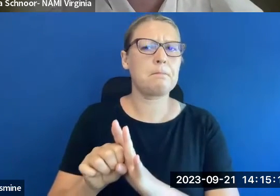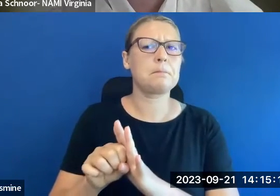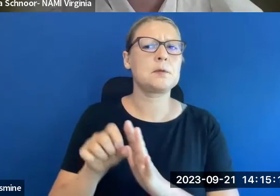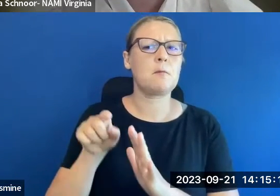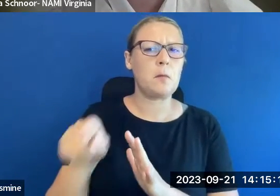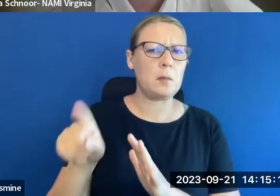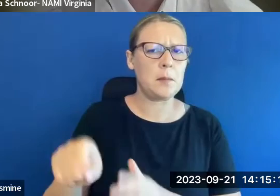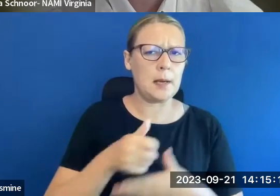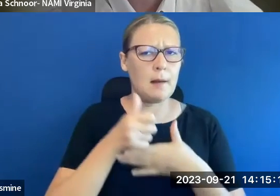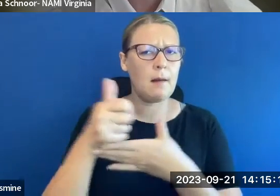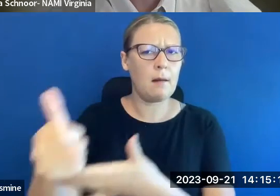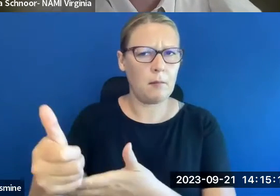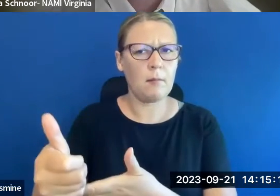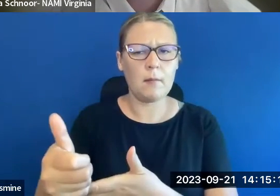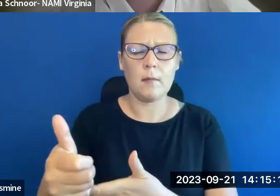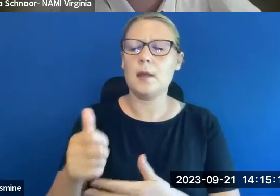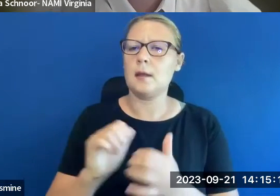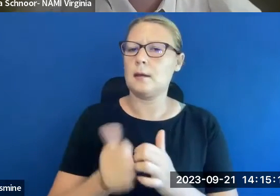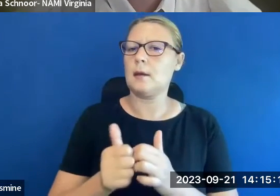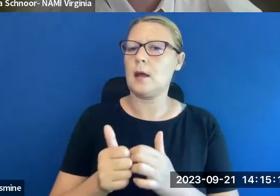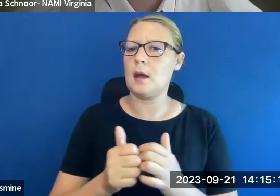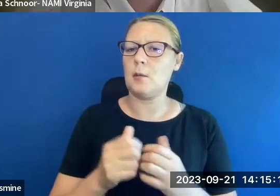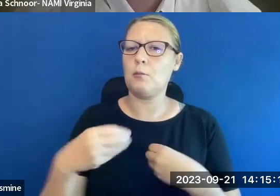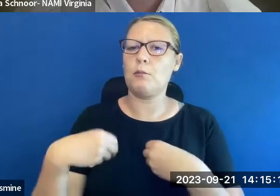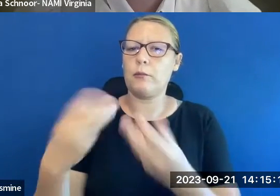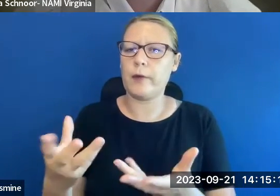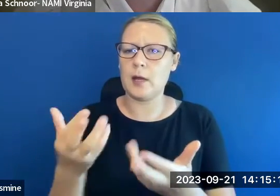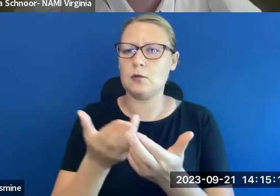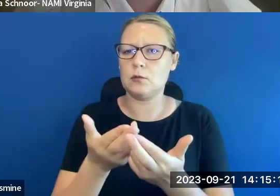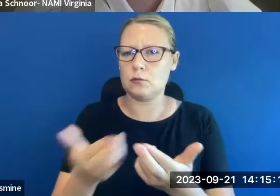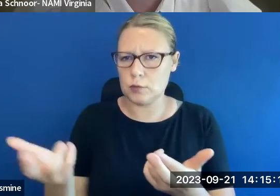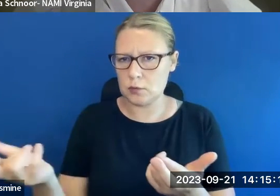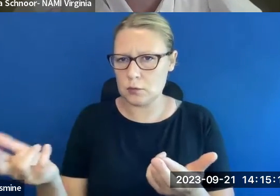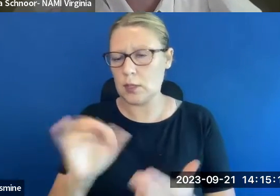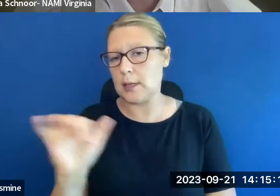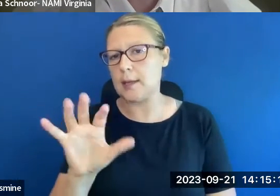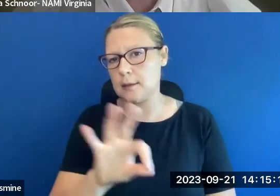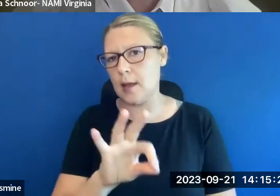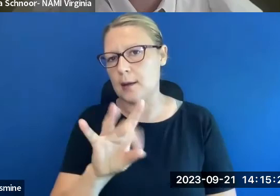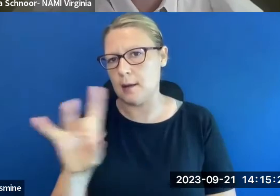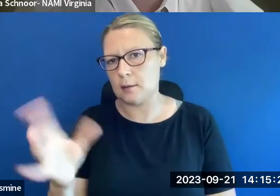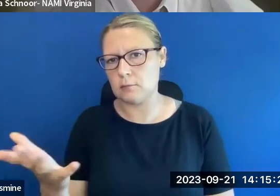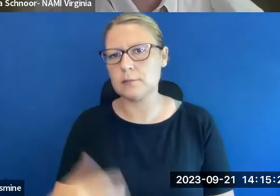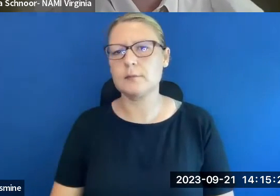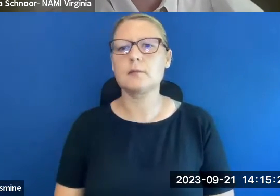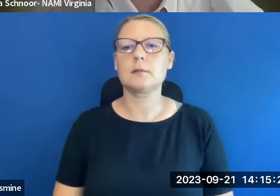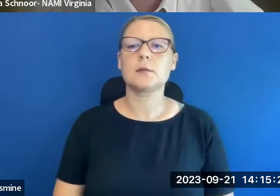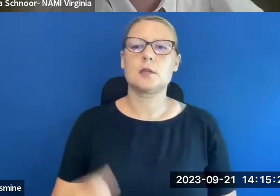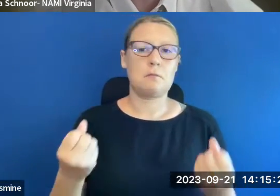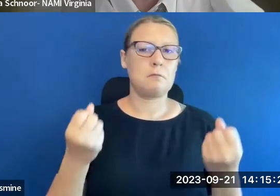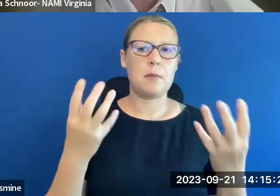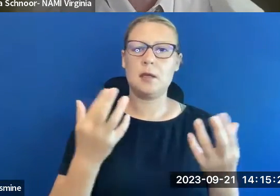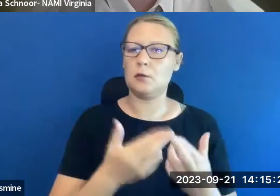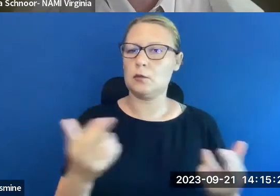they can direct youth to, like 988 and other resources too, because there are certainly resources out